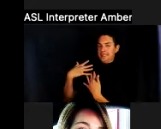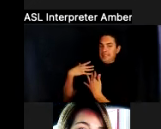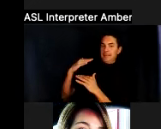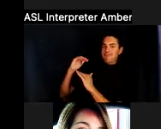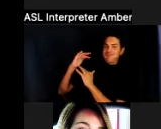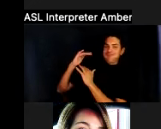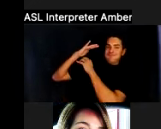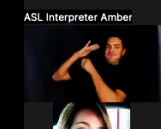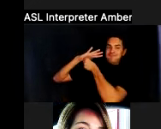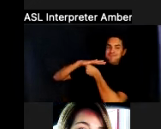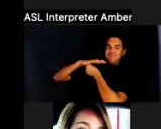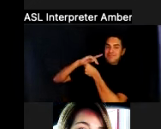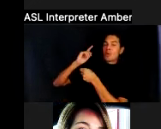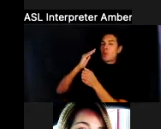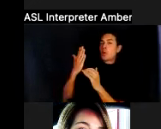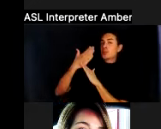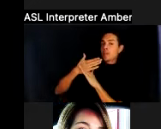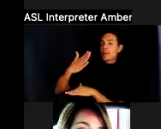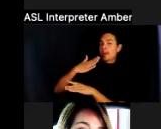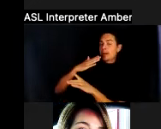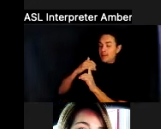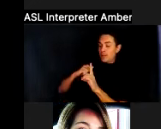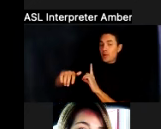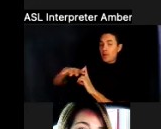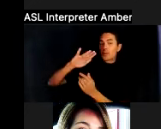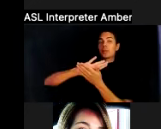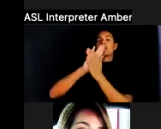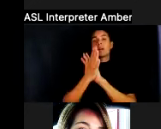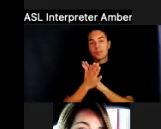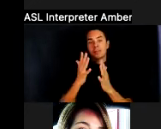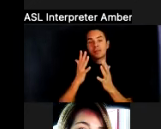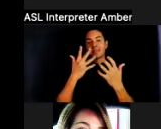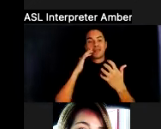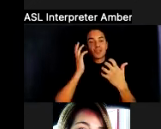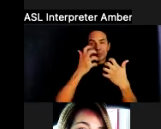accommodations, public services, educational, or housing environment.